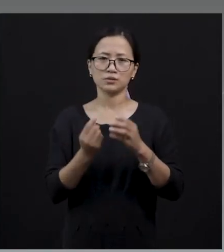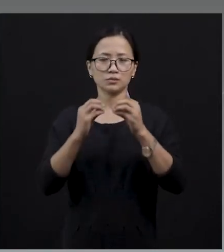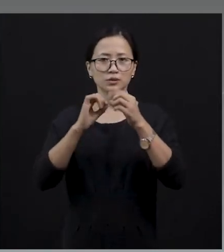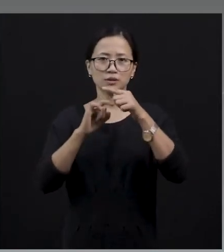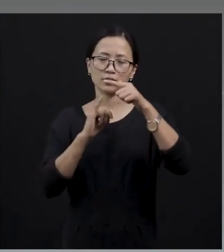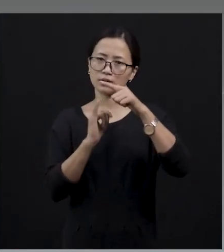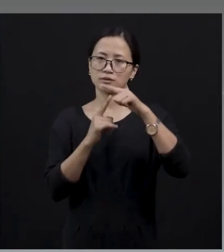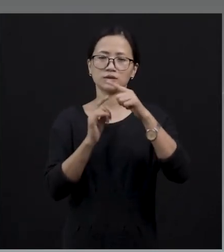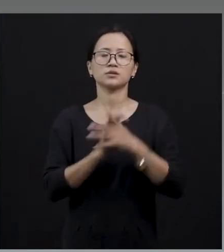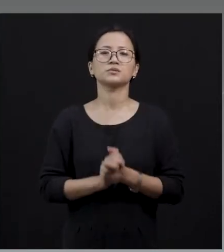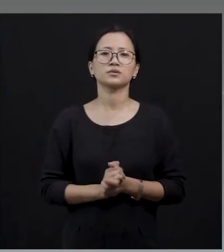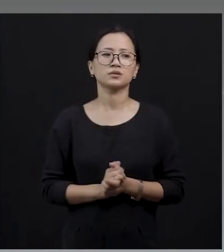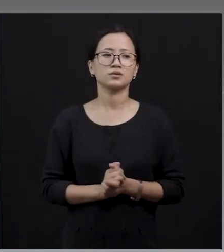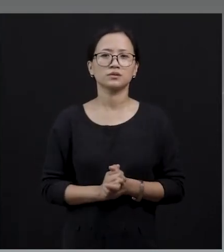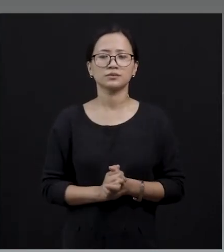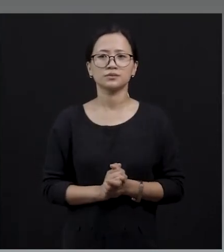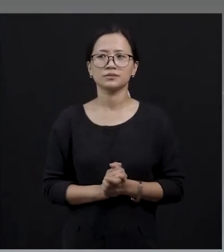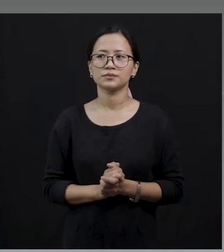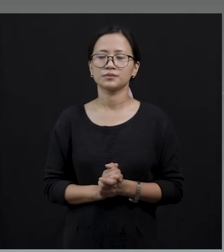So see,